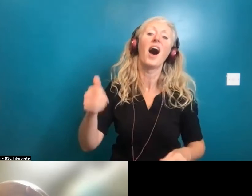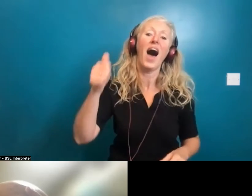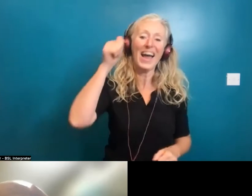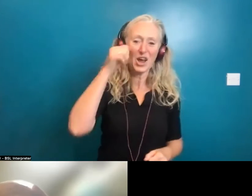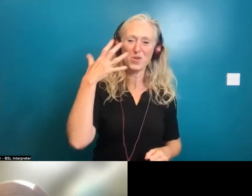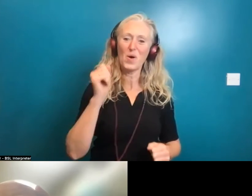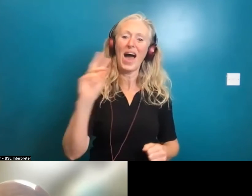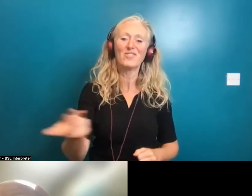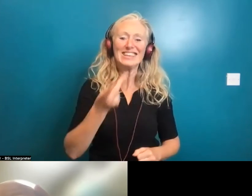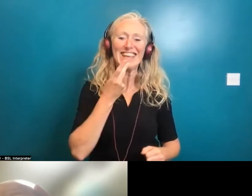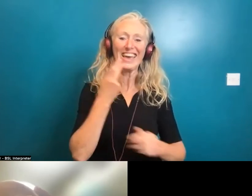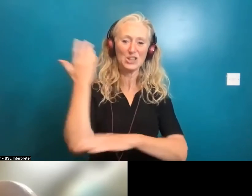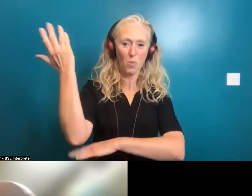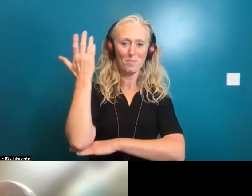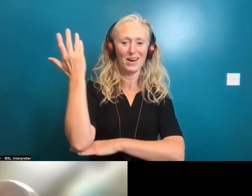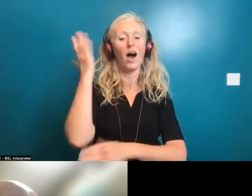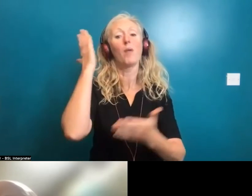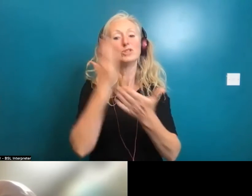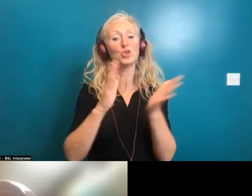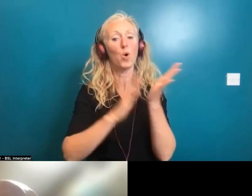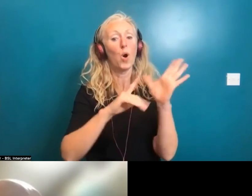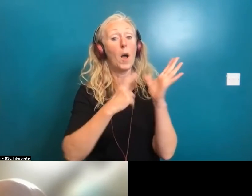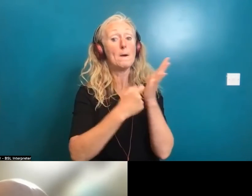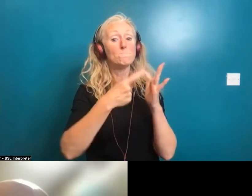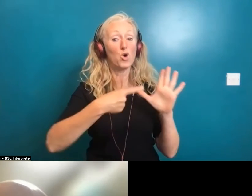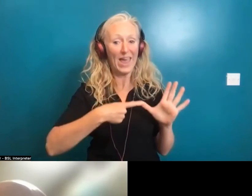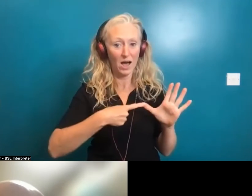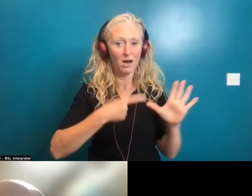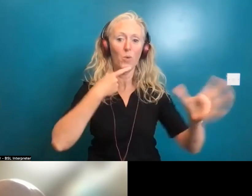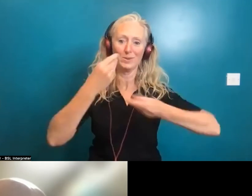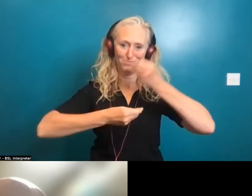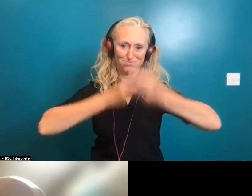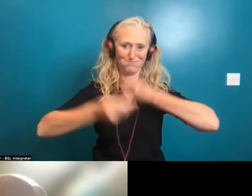webinar, and I'm sure Maria will address some of this stuff in that.